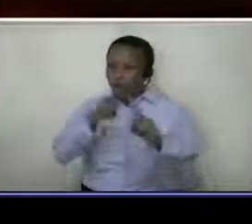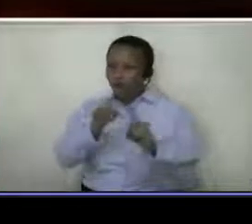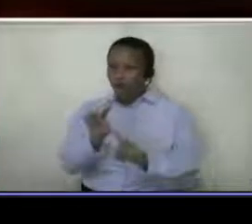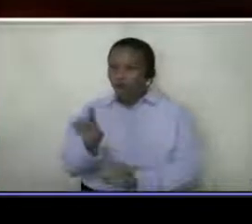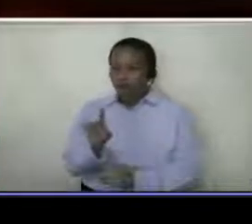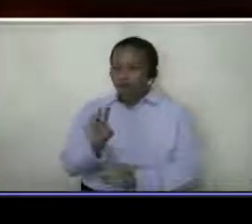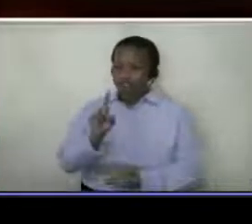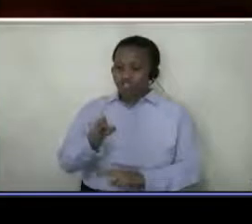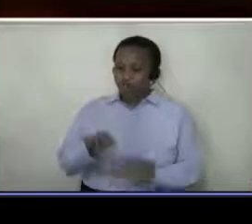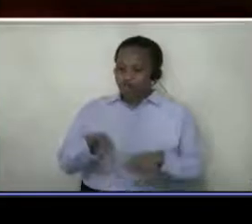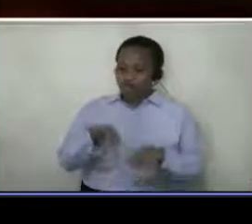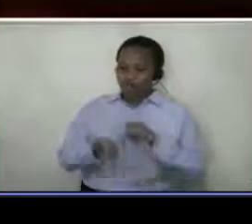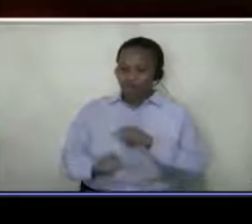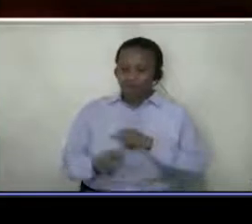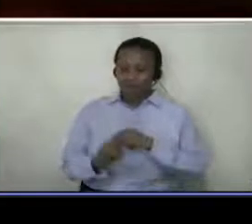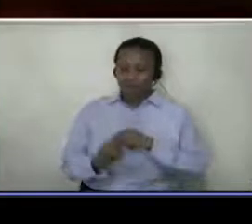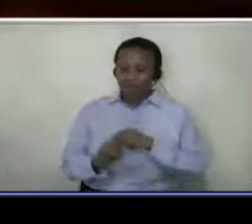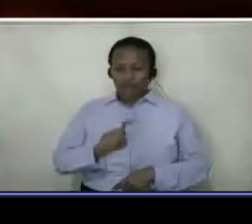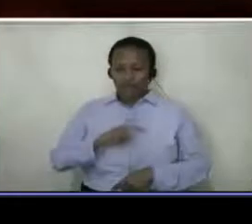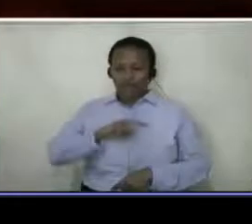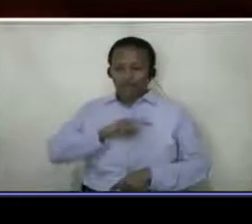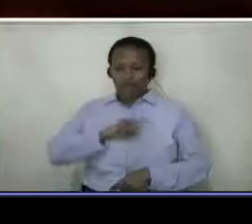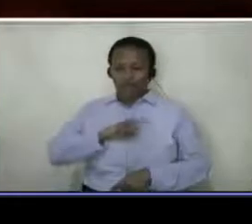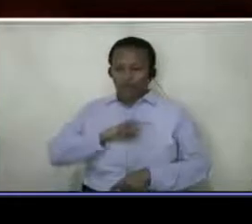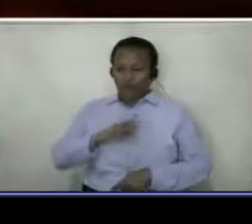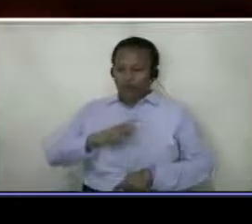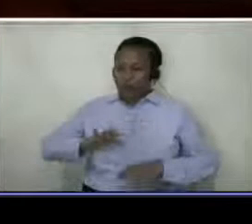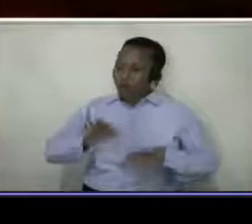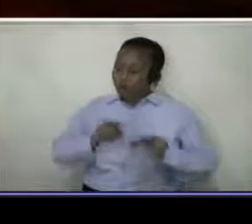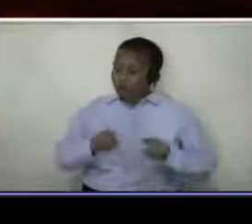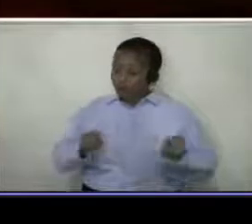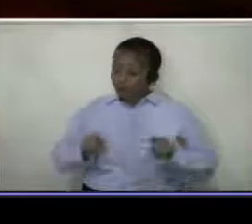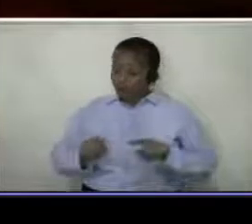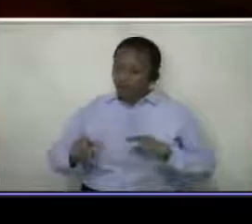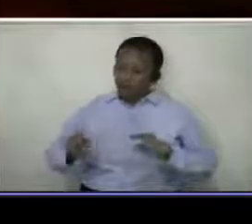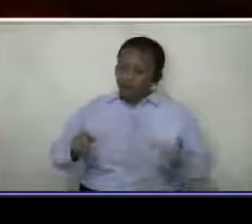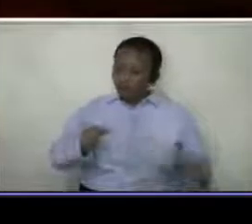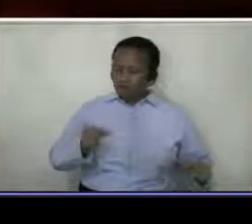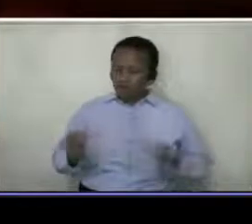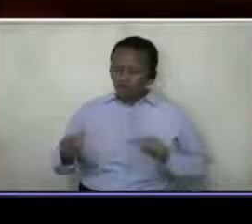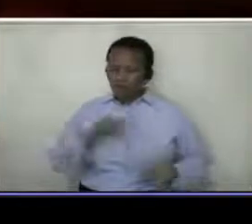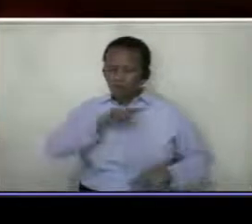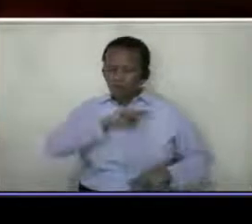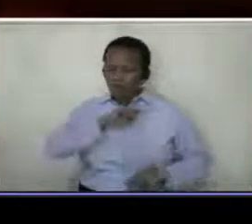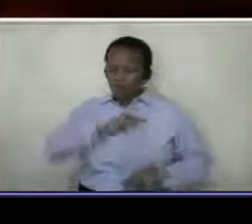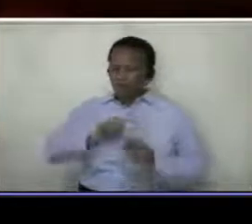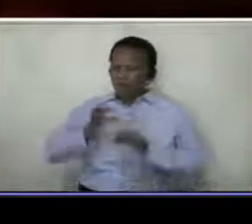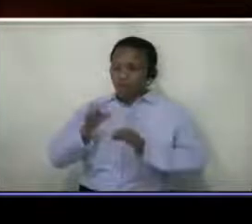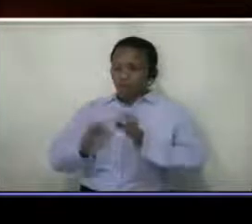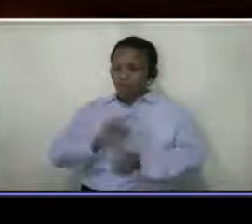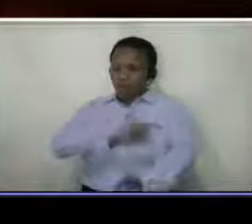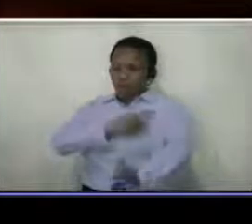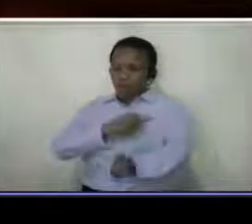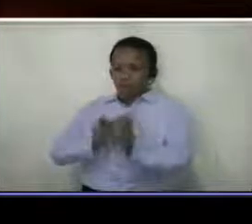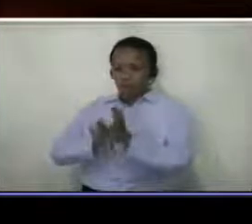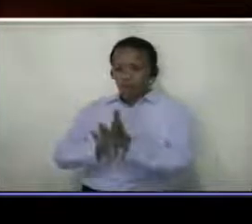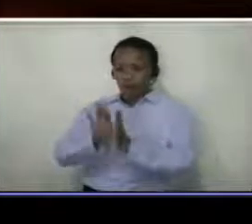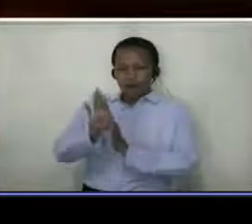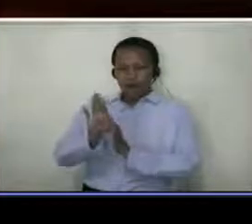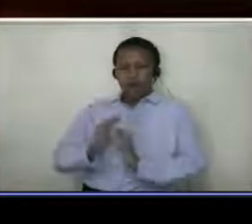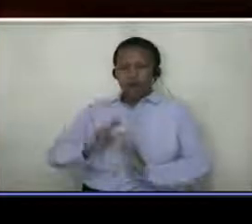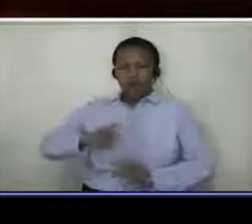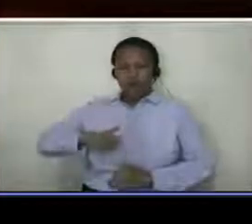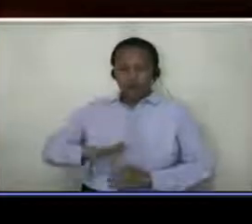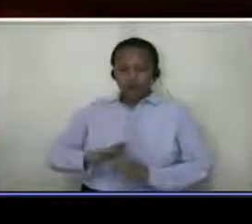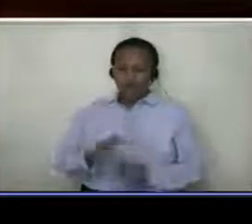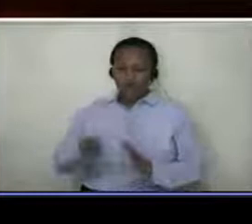collateral damage on the battleground for increased political power, as it is the case now. Whilst we have the utmost respect for the